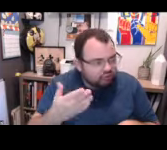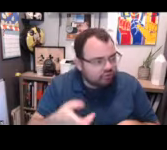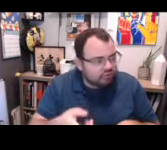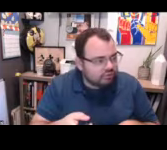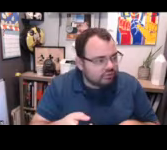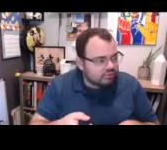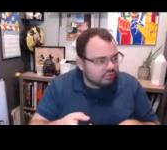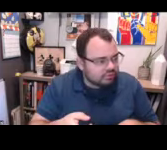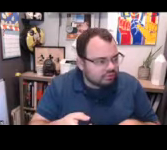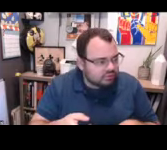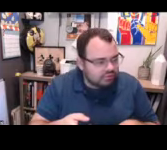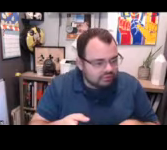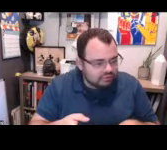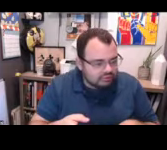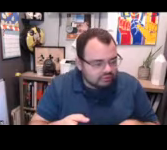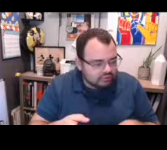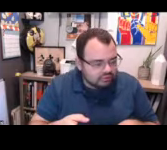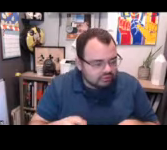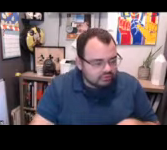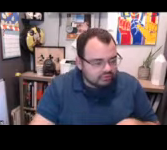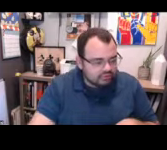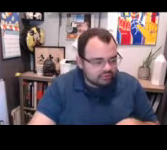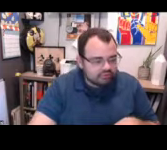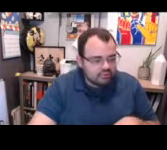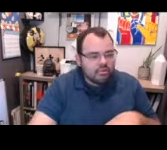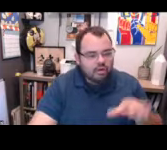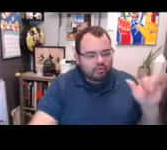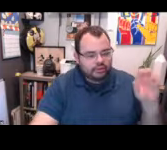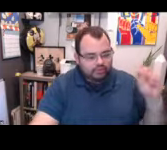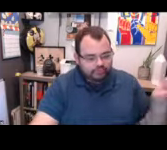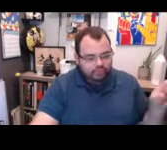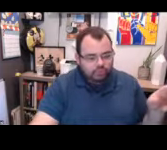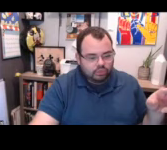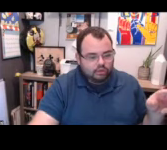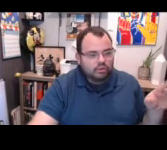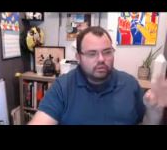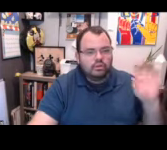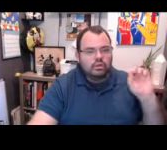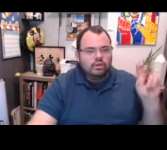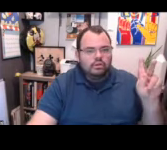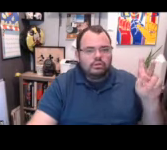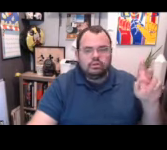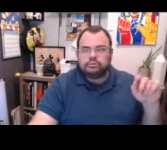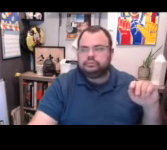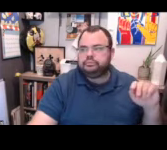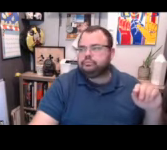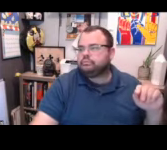Is JP here? Is Mr. Jebian here? Oh, okay.